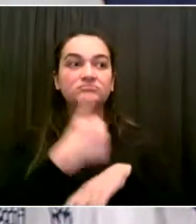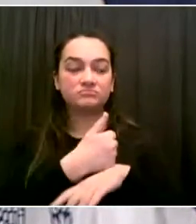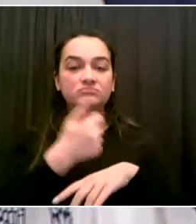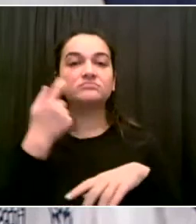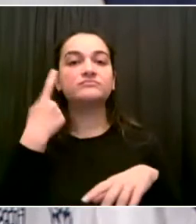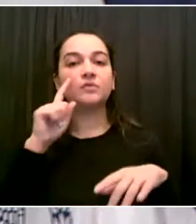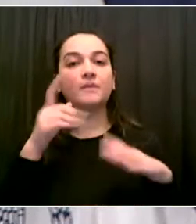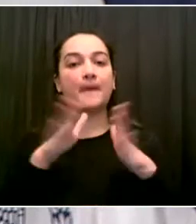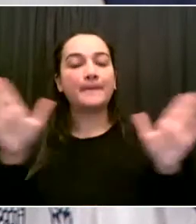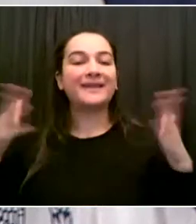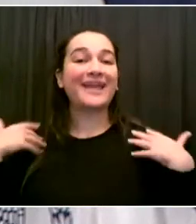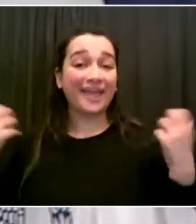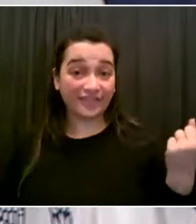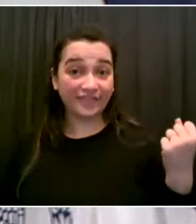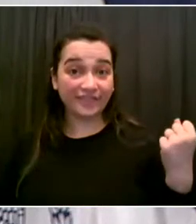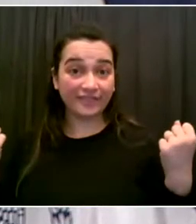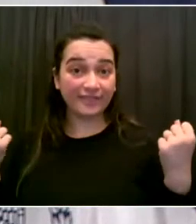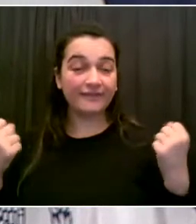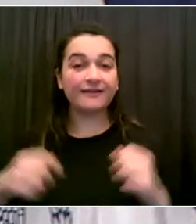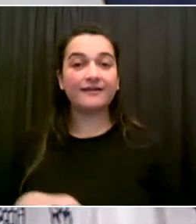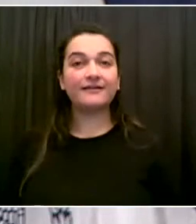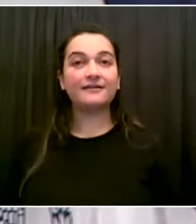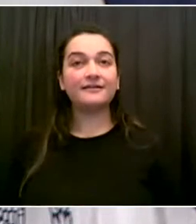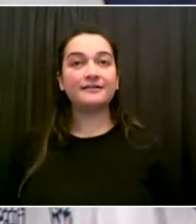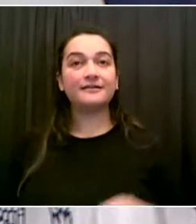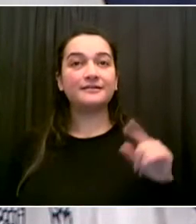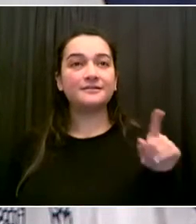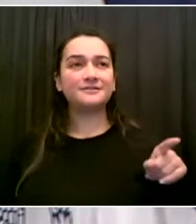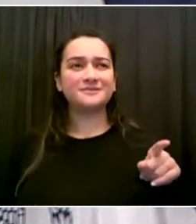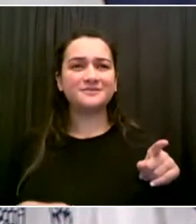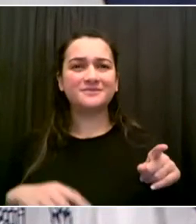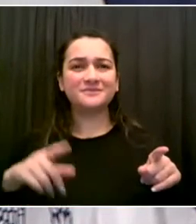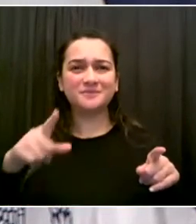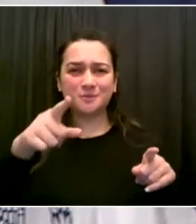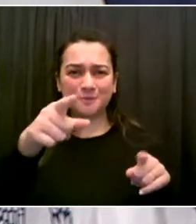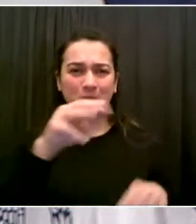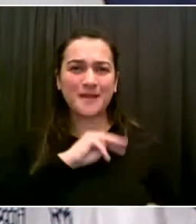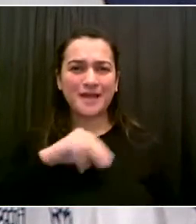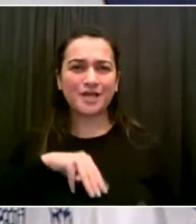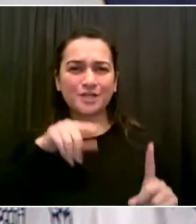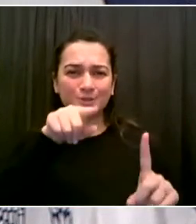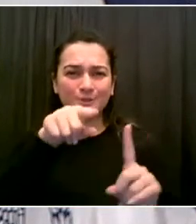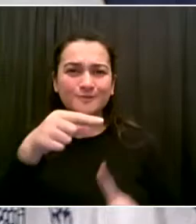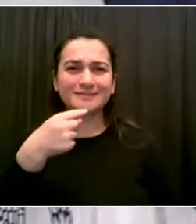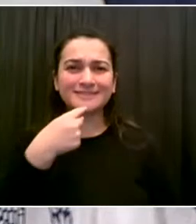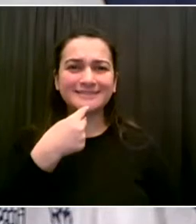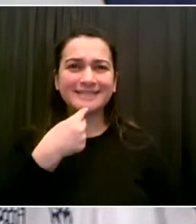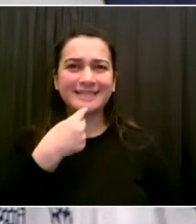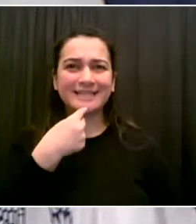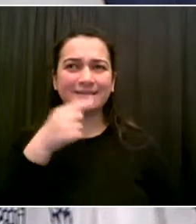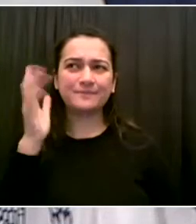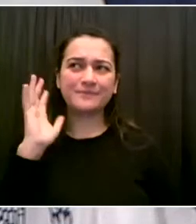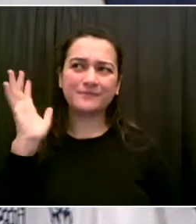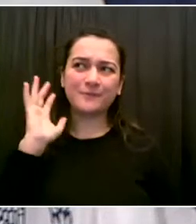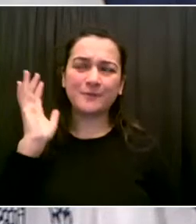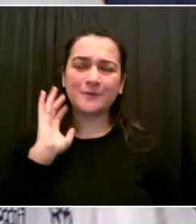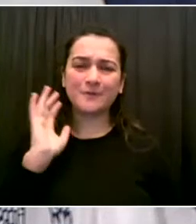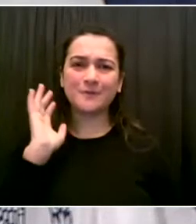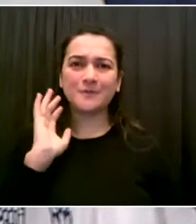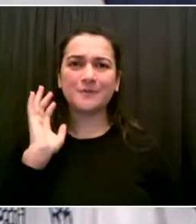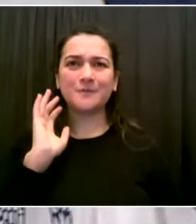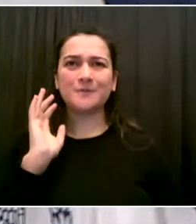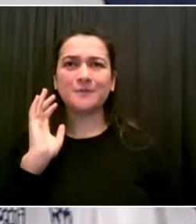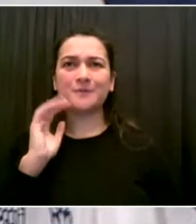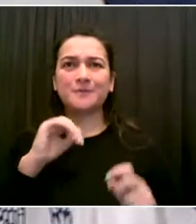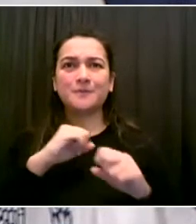back about the potential of extending the protections by putting off that second dose of